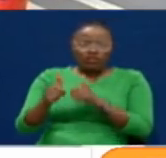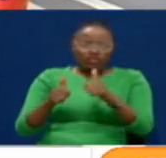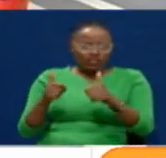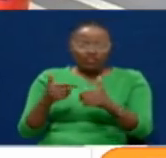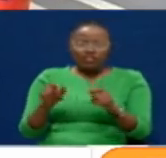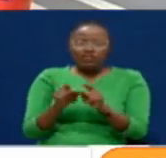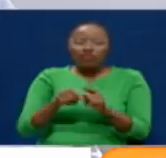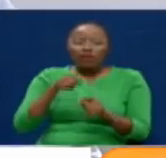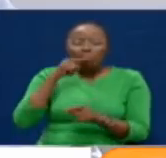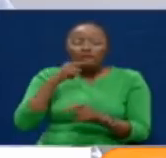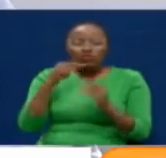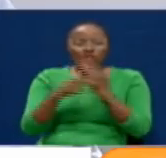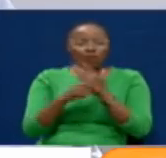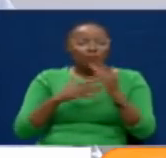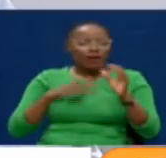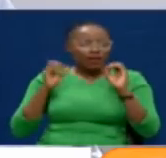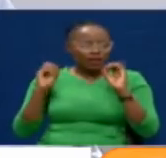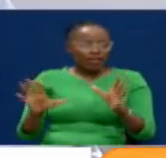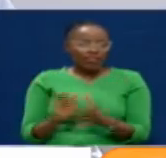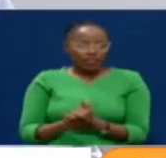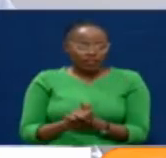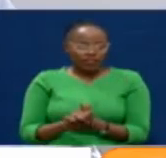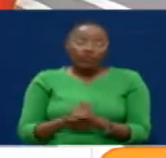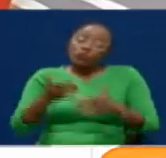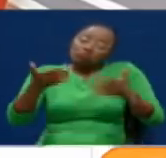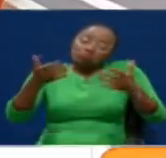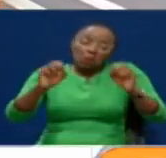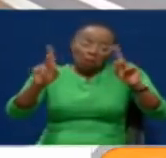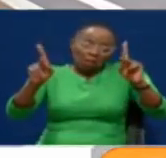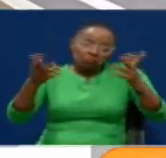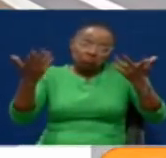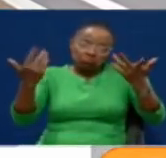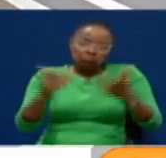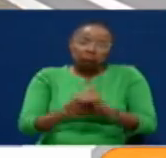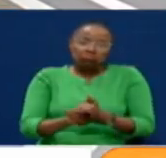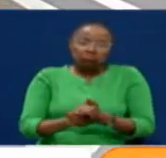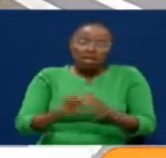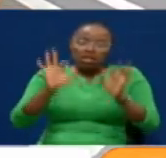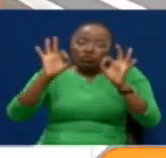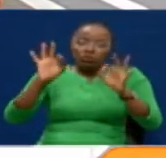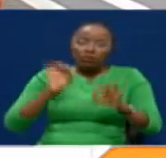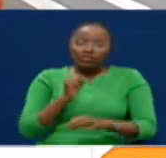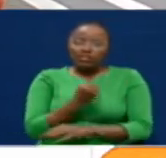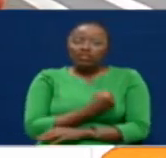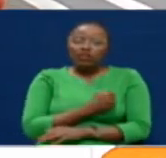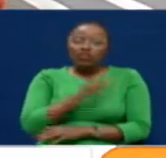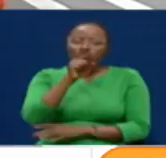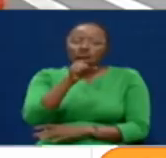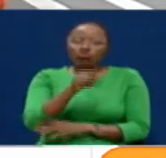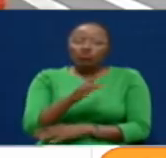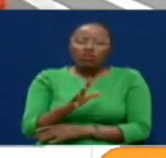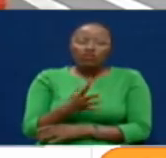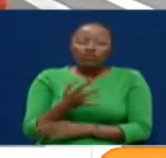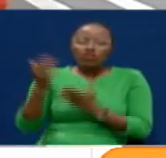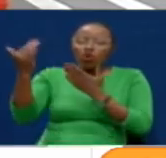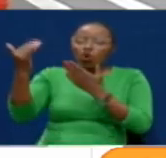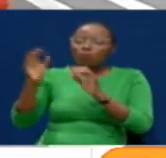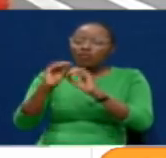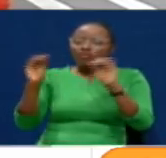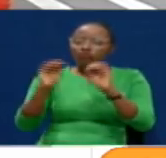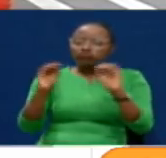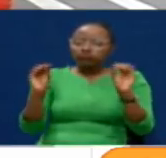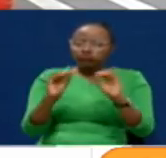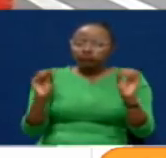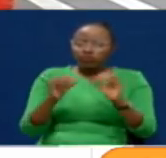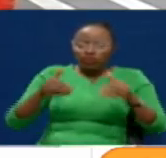don't mention my name. Okay. Says, Super Senator, how will you address hopelessness